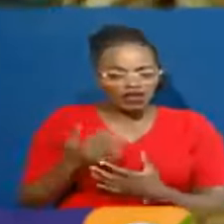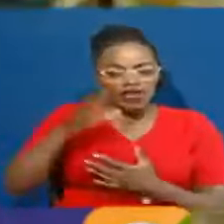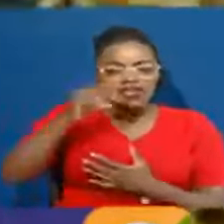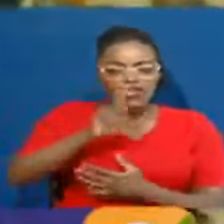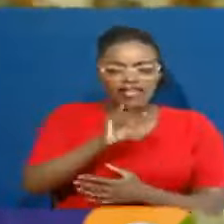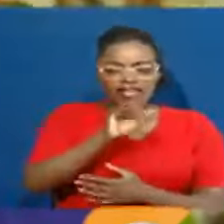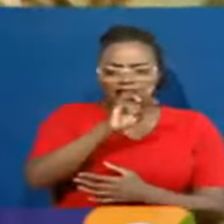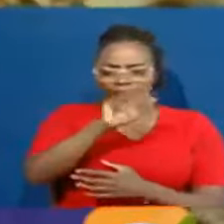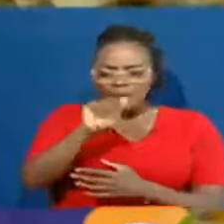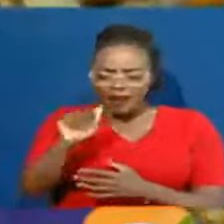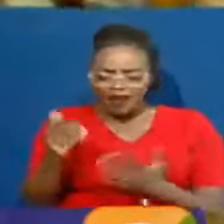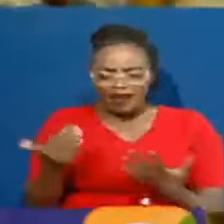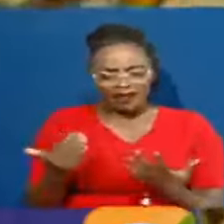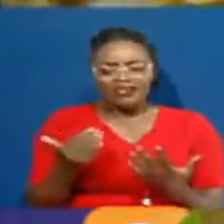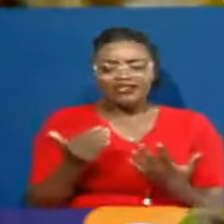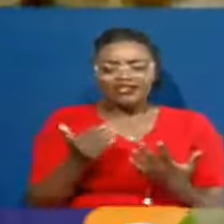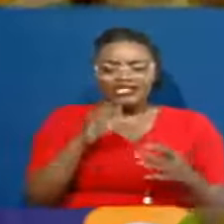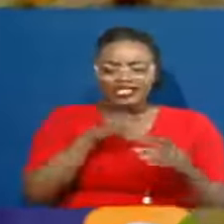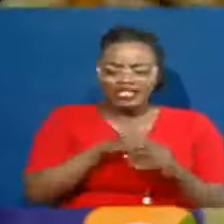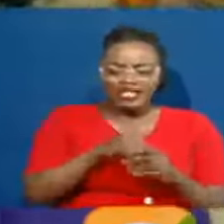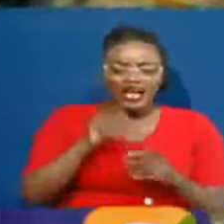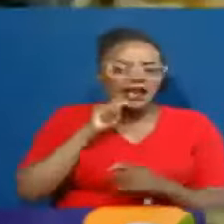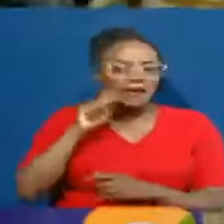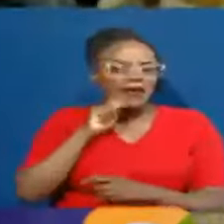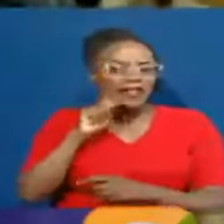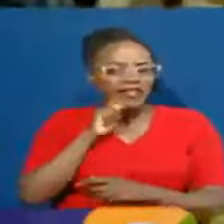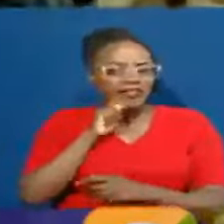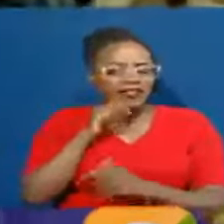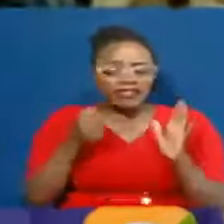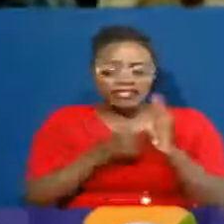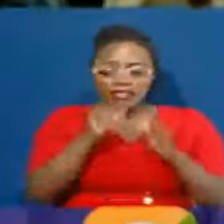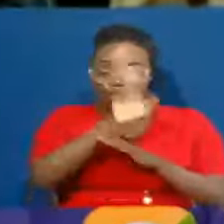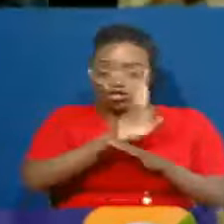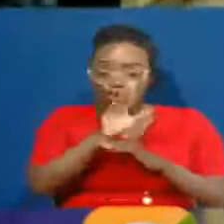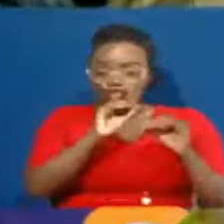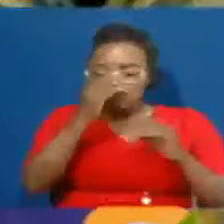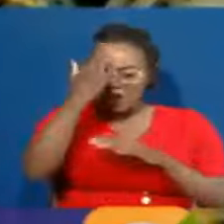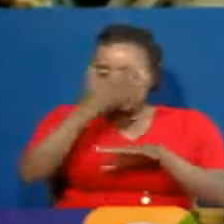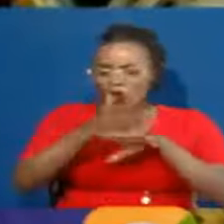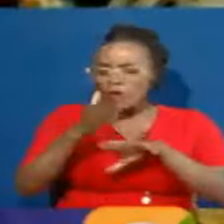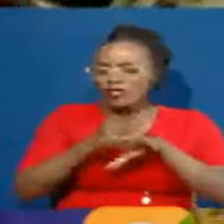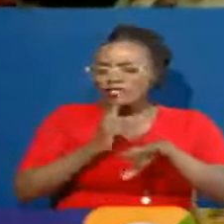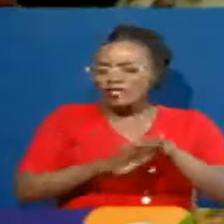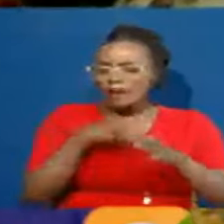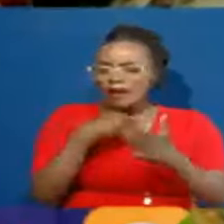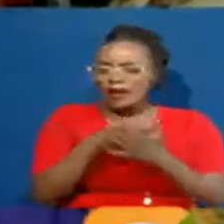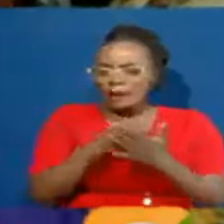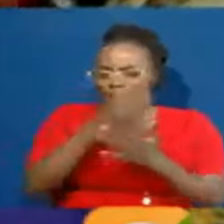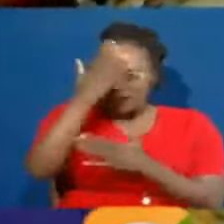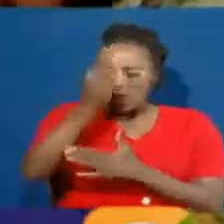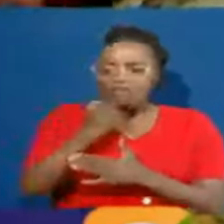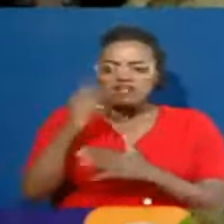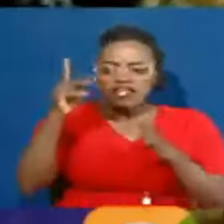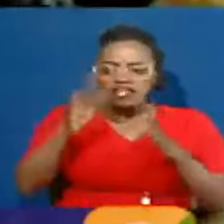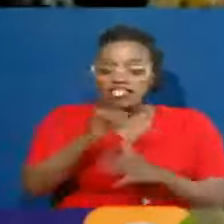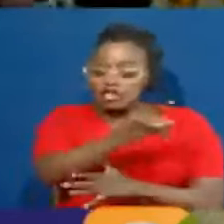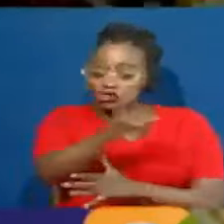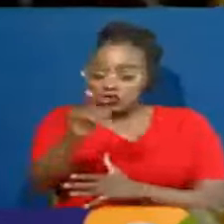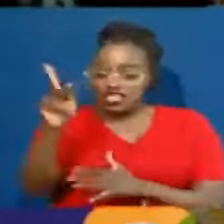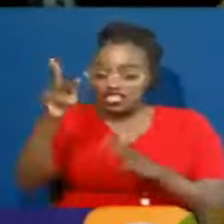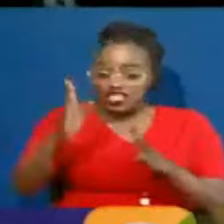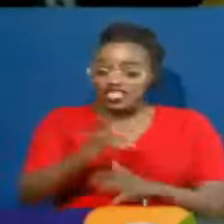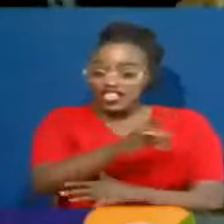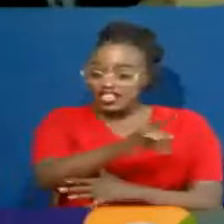Kiamba, in Kabete. That was not used. So why were we wasting time and money? In fact, I'm telling Kenyans,